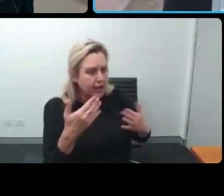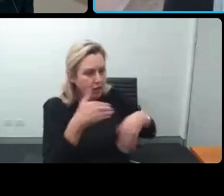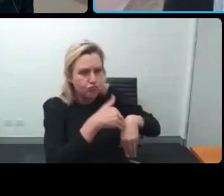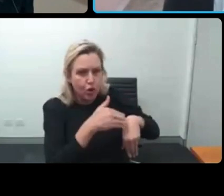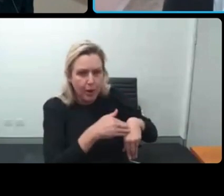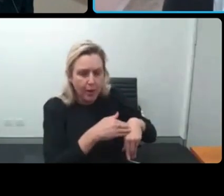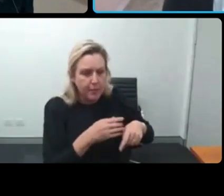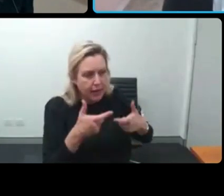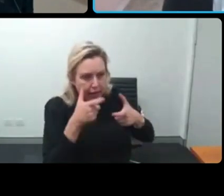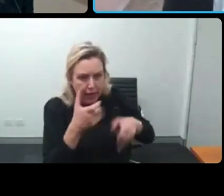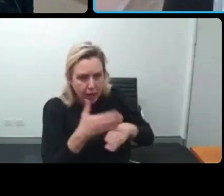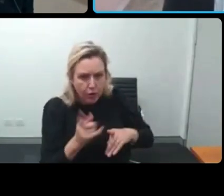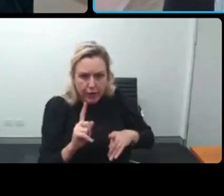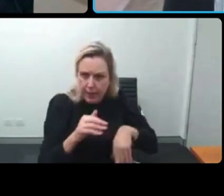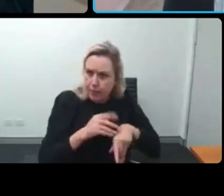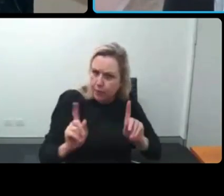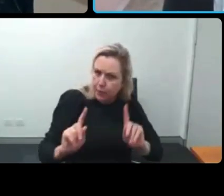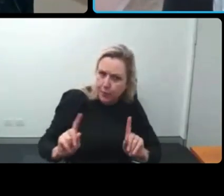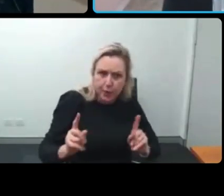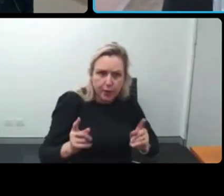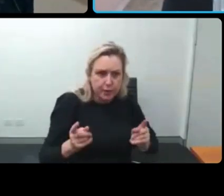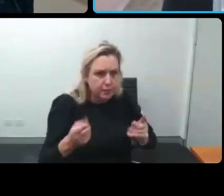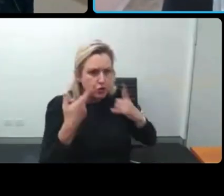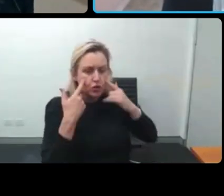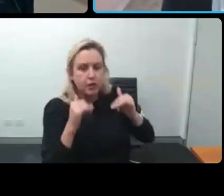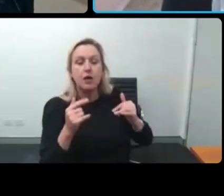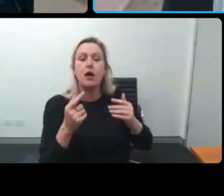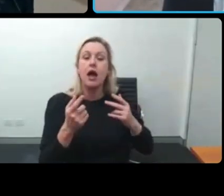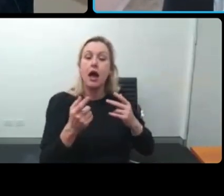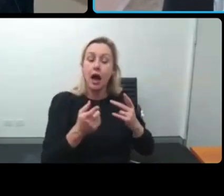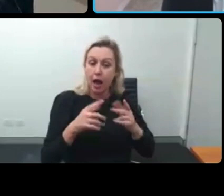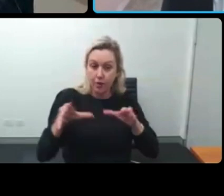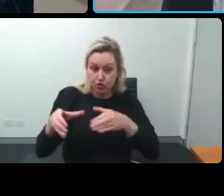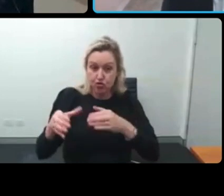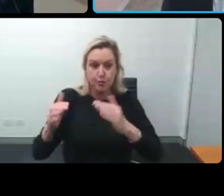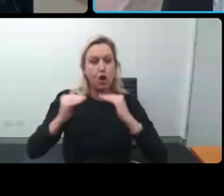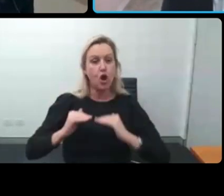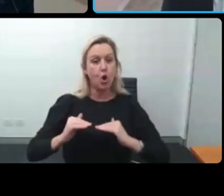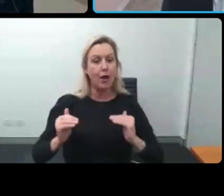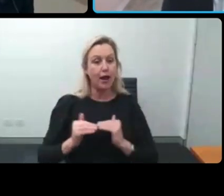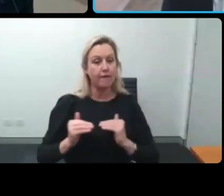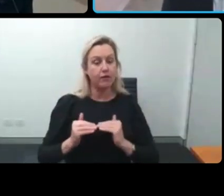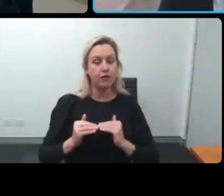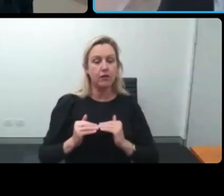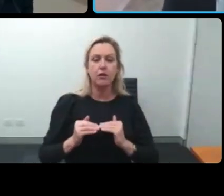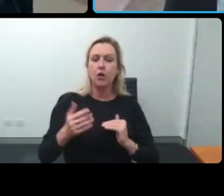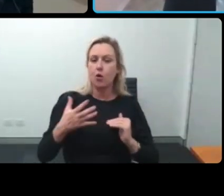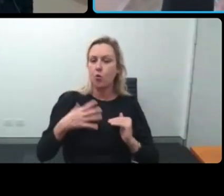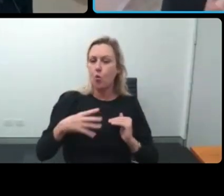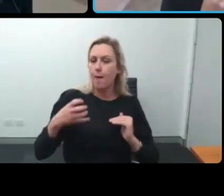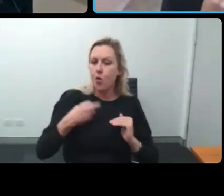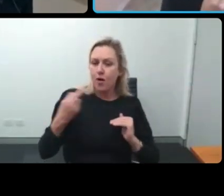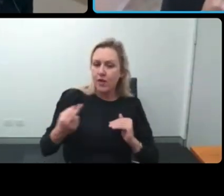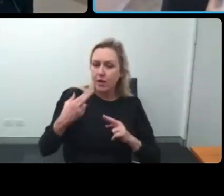care workers and so on. For people who are on the lower levels, what we want to have is more the availability to access